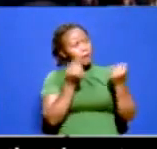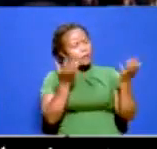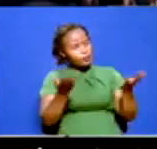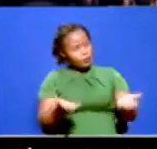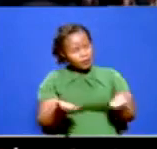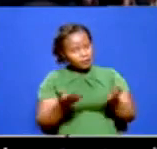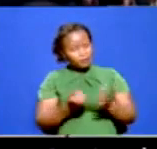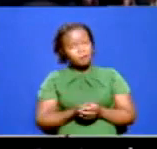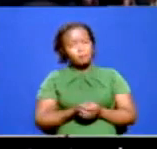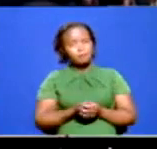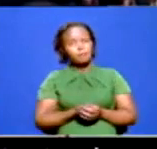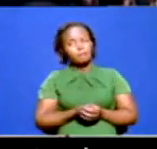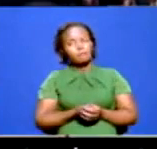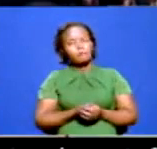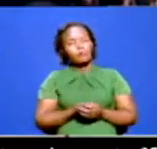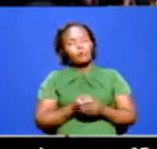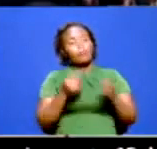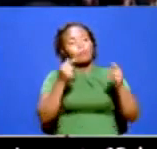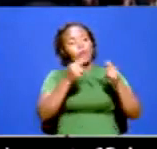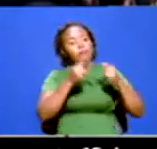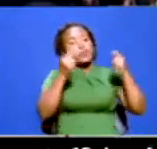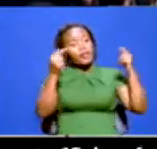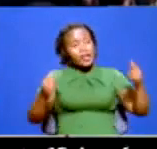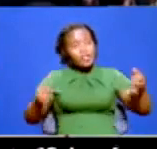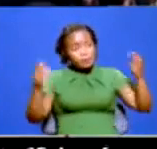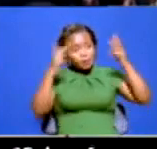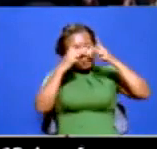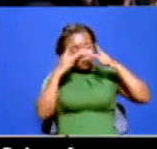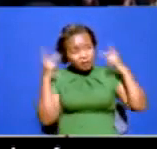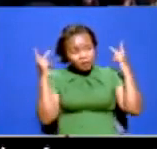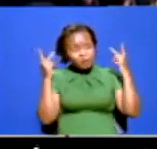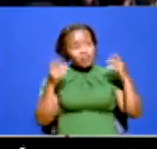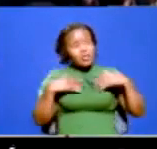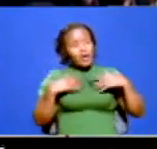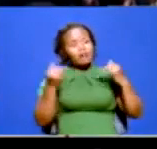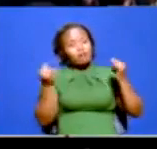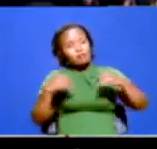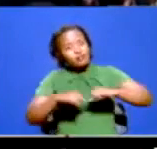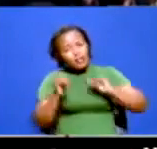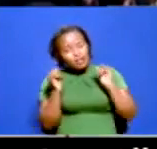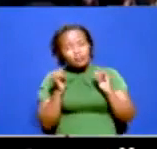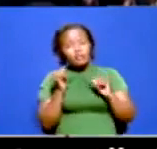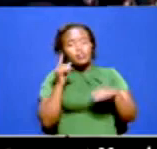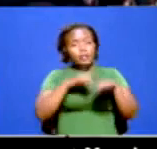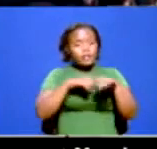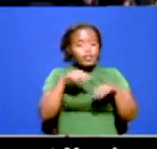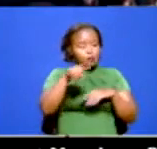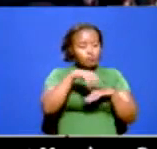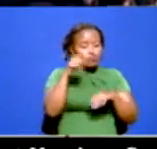the enemy has been mutating to the extent that when we go to Somalia,